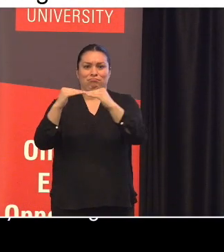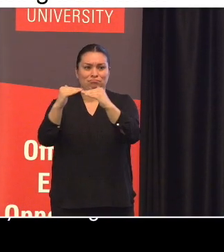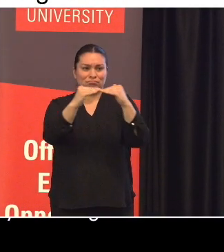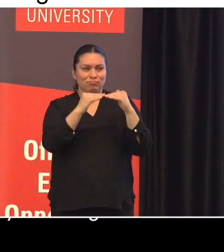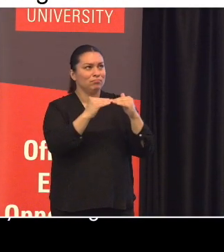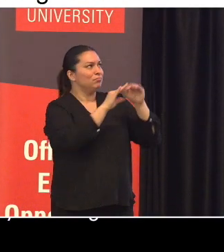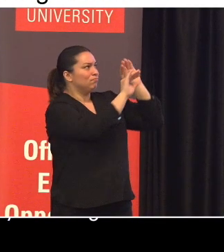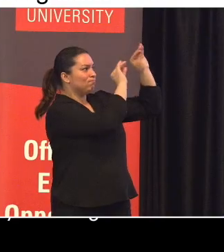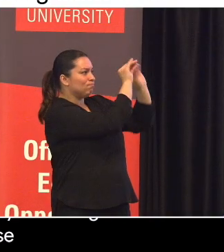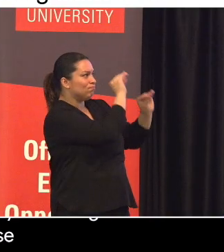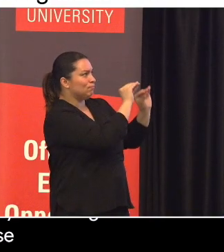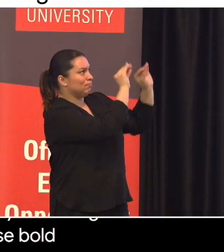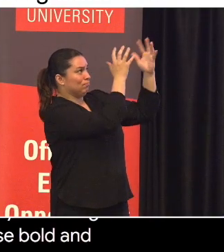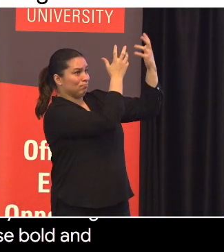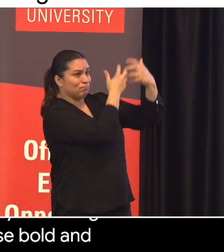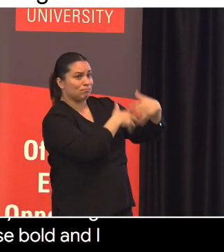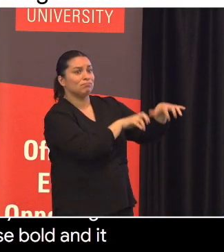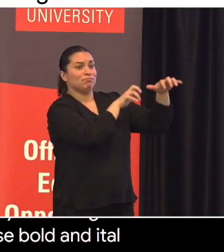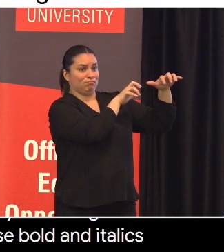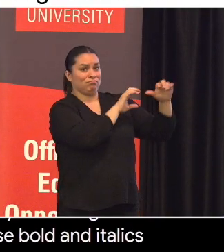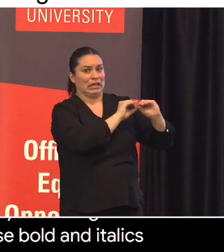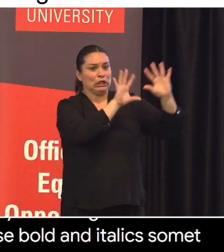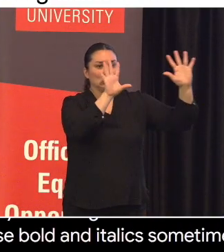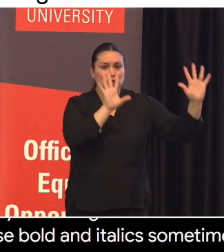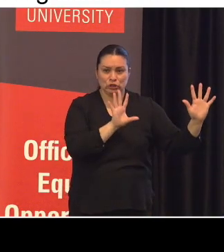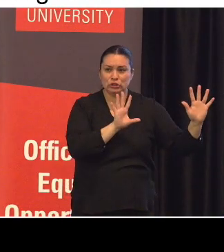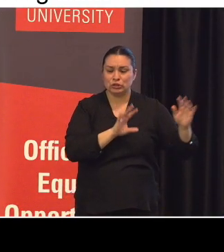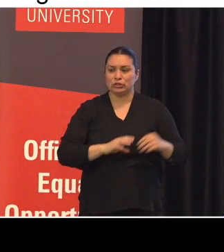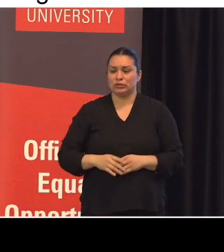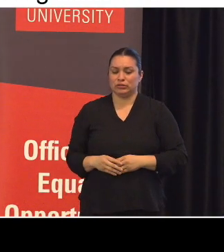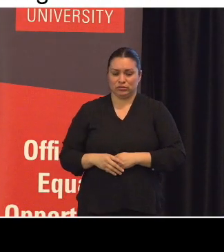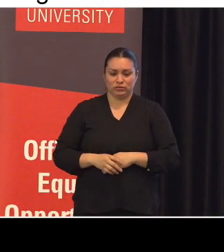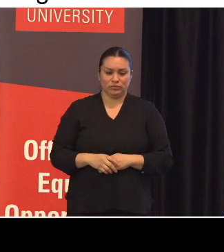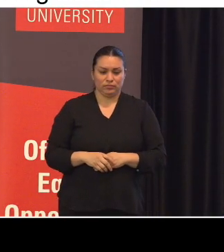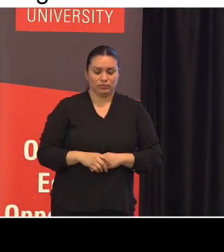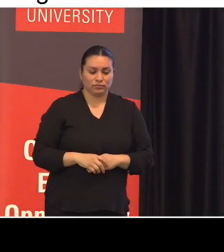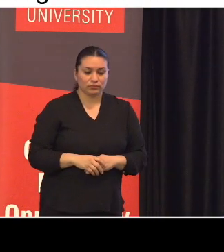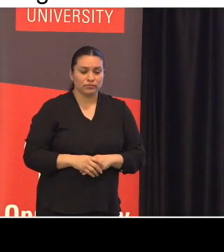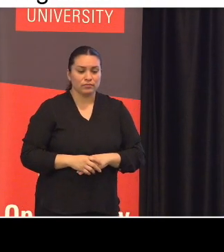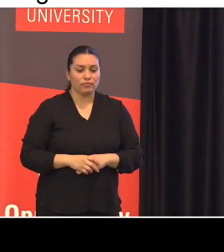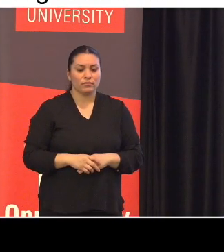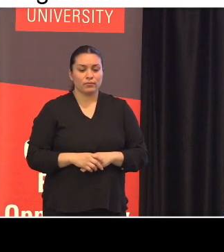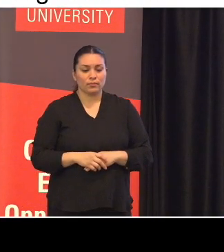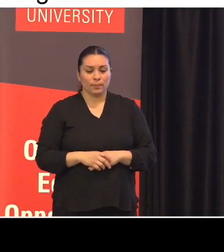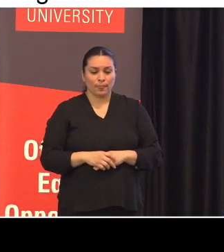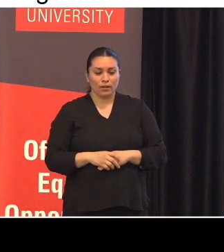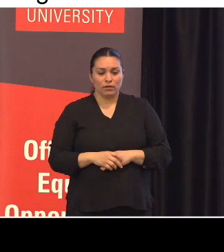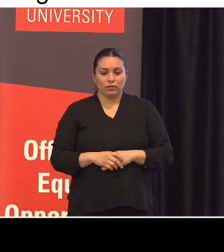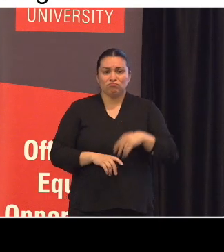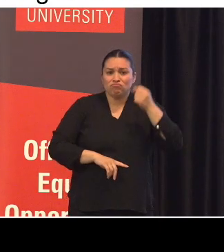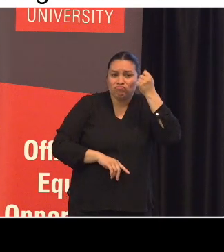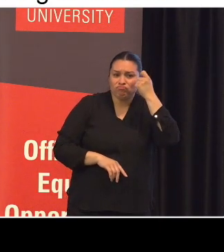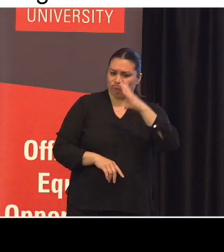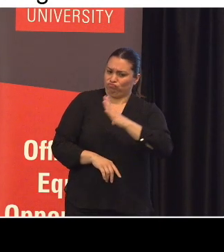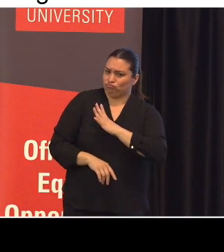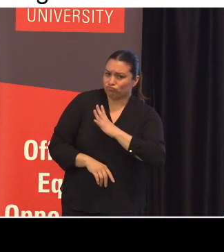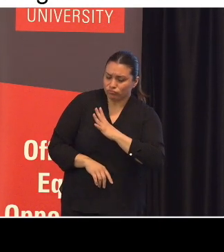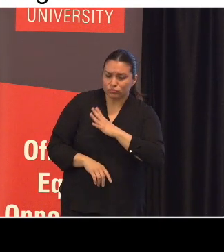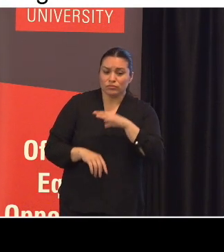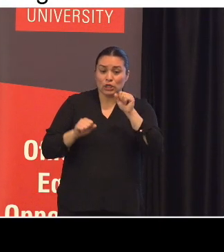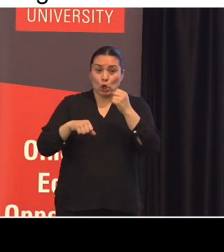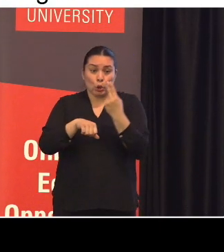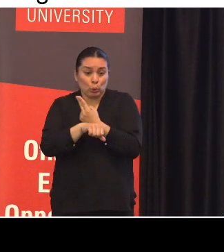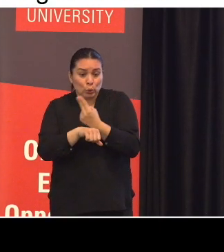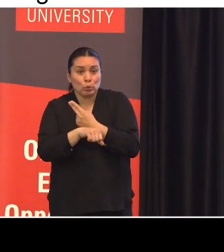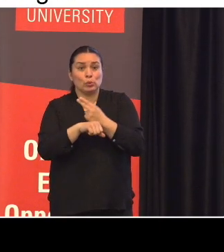first of all, to use bold and italics. Sometimes people are like, oh, but they said plain text, I can't do anything. No, no, no. It's all right.